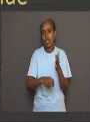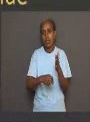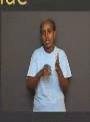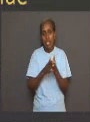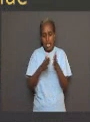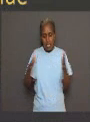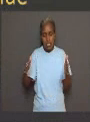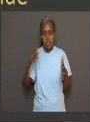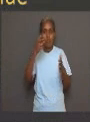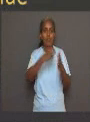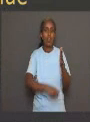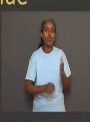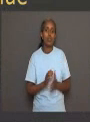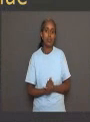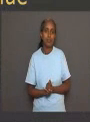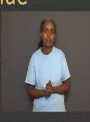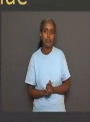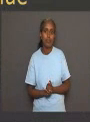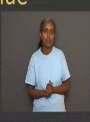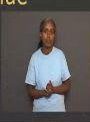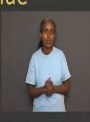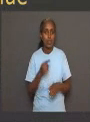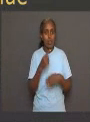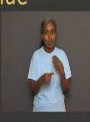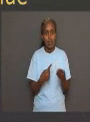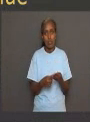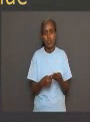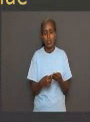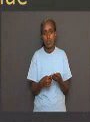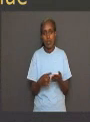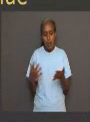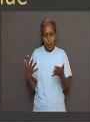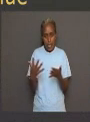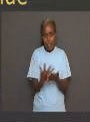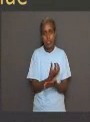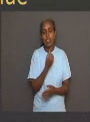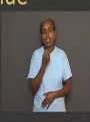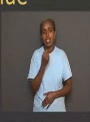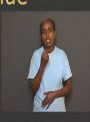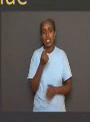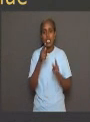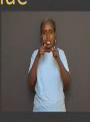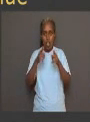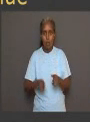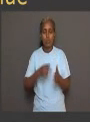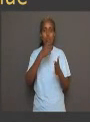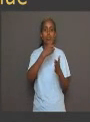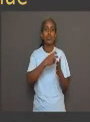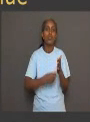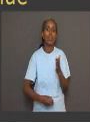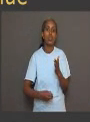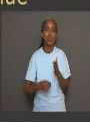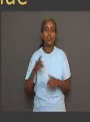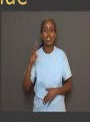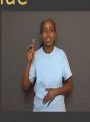extreme values. Also, by taking absolute values